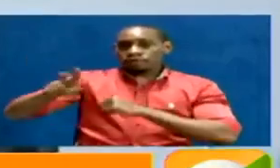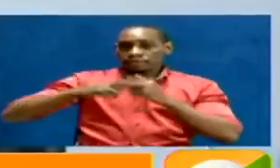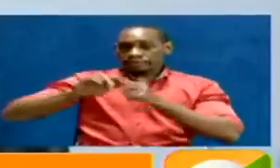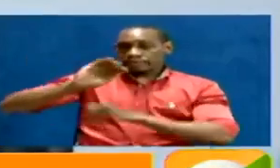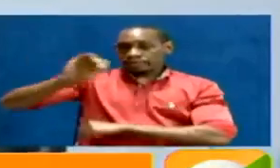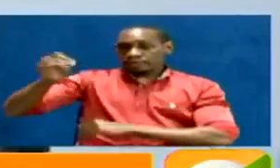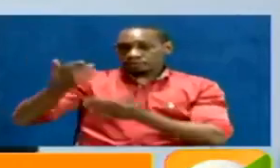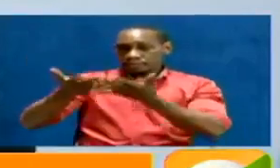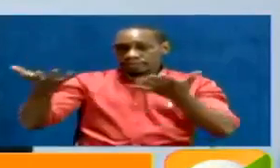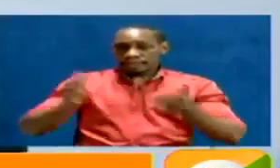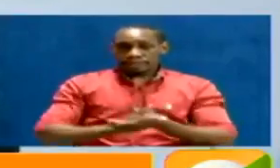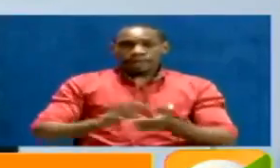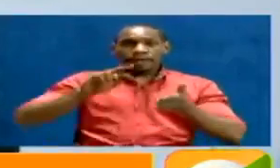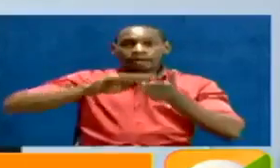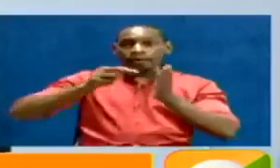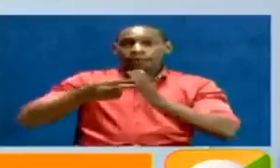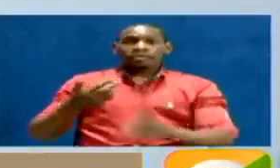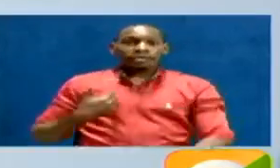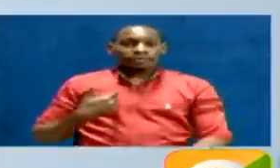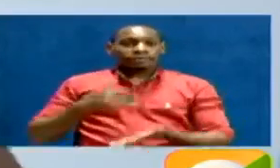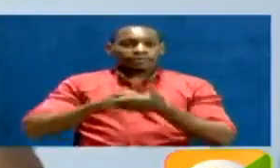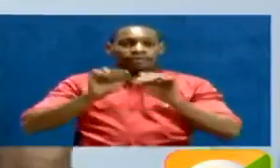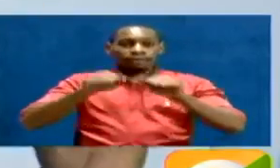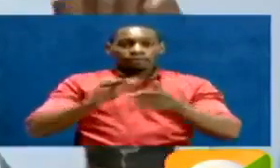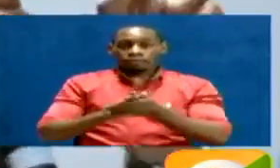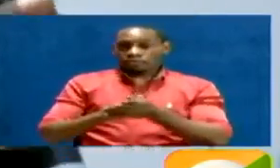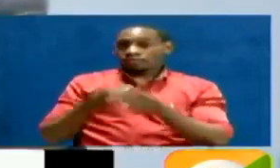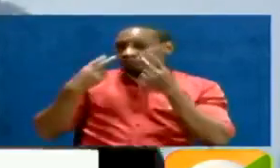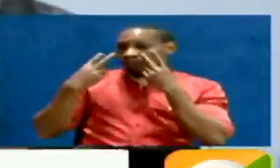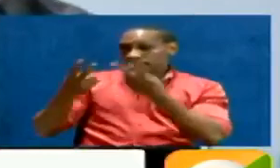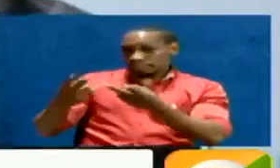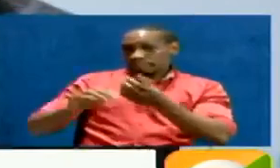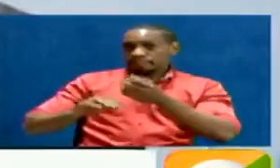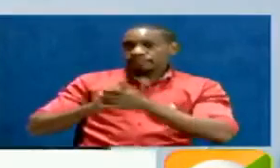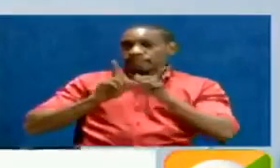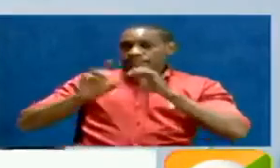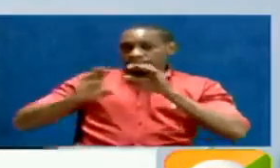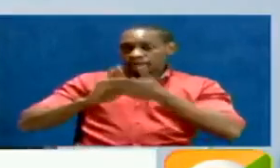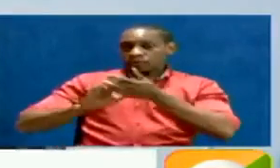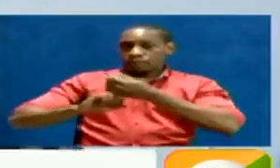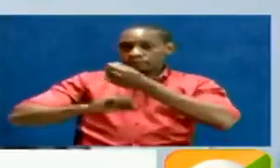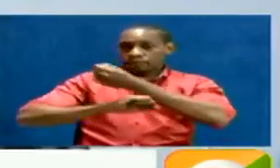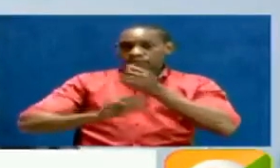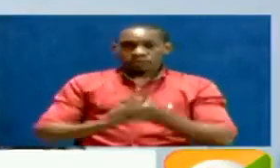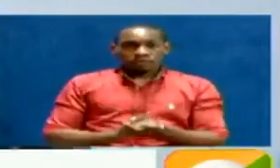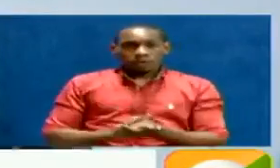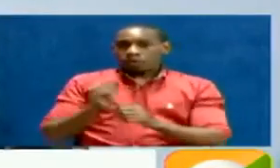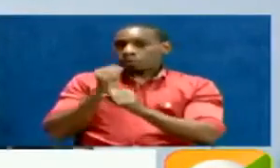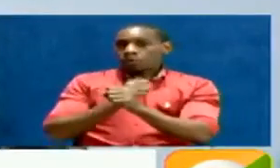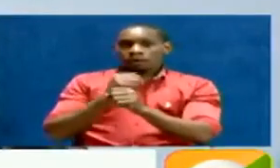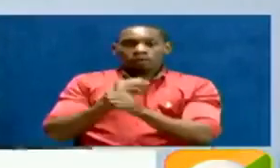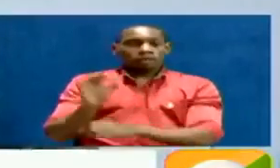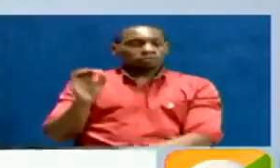47 counties, there is a project that you can refer to Safaricom Foundation. We don't do